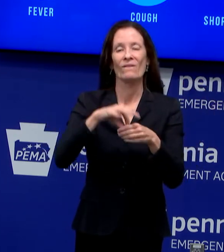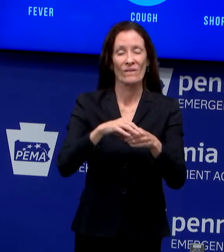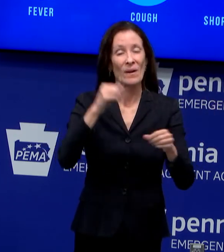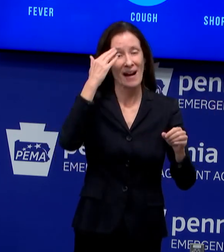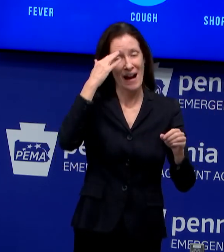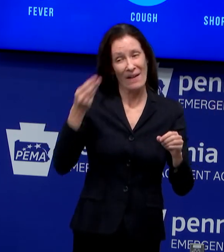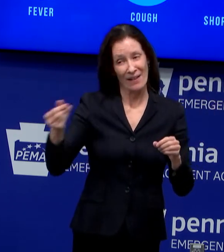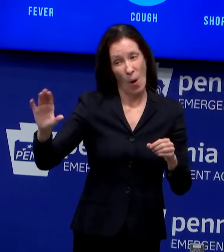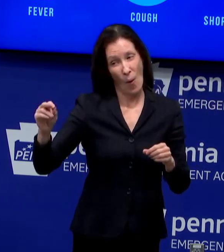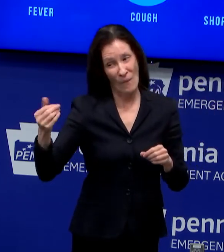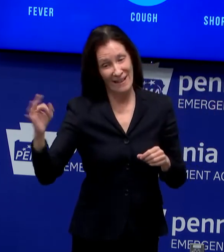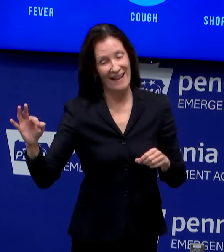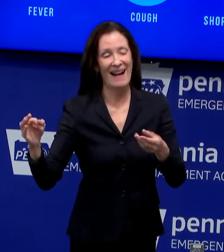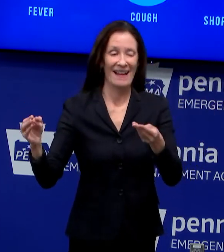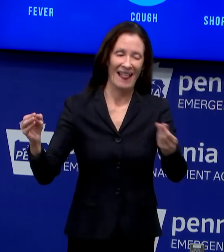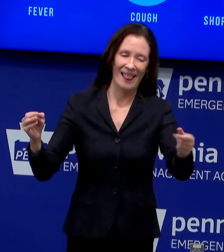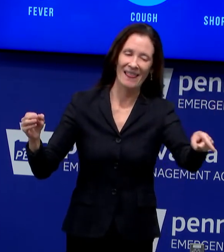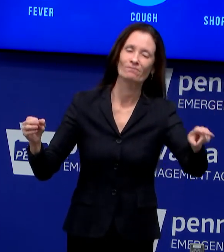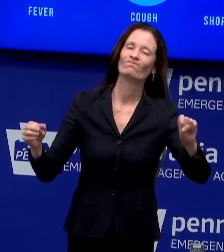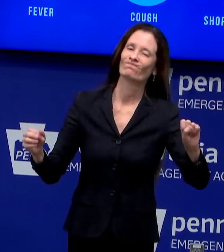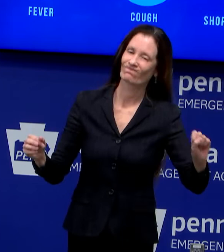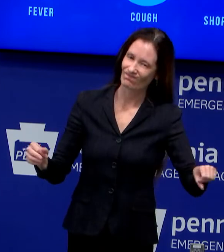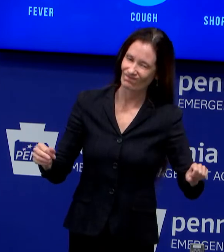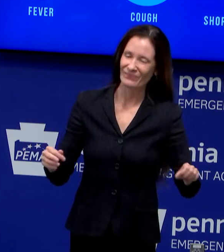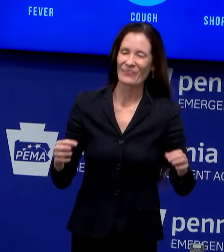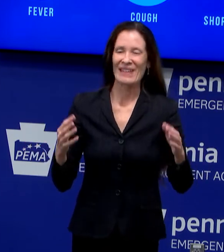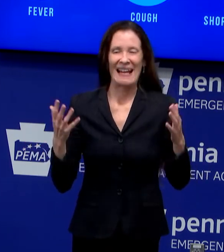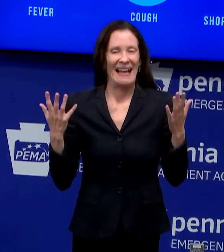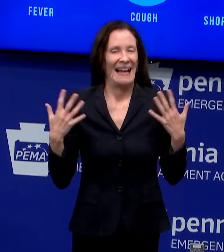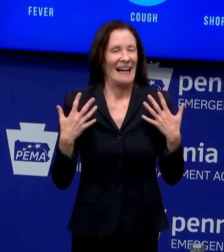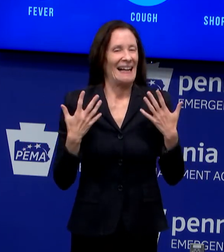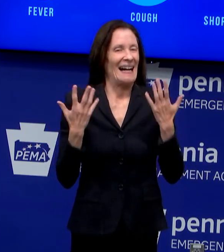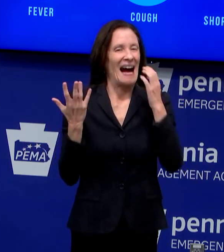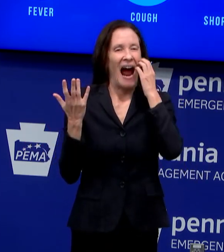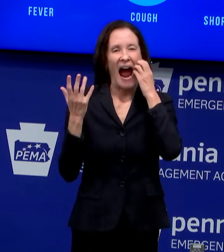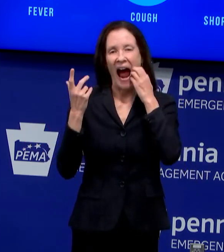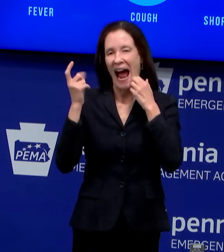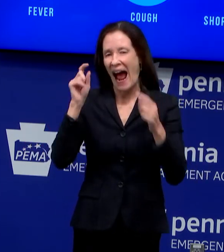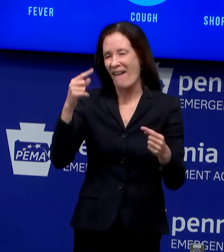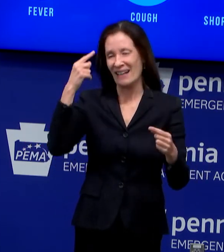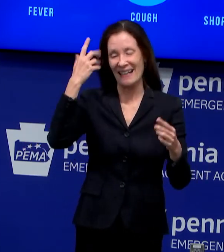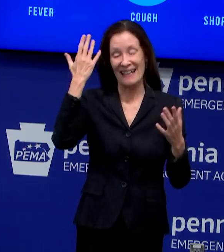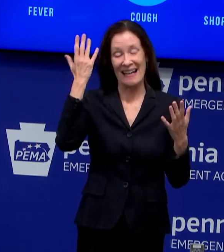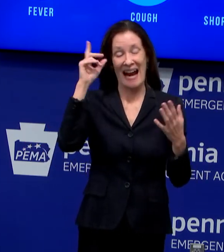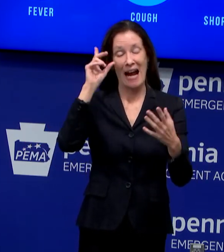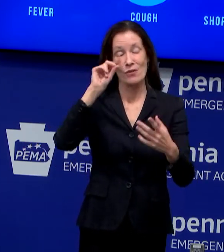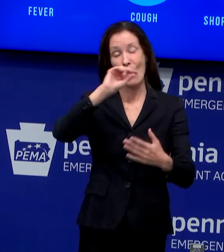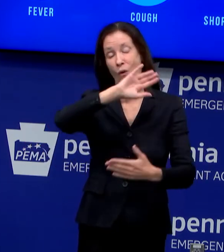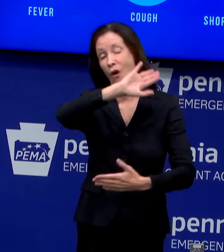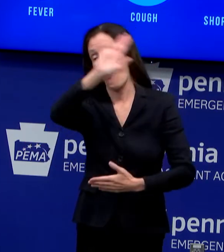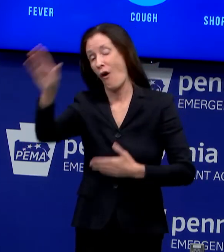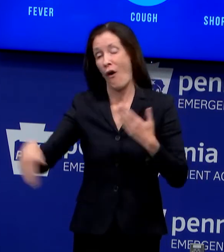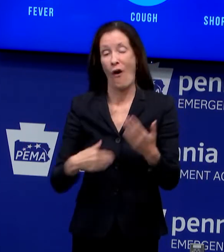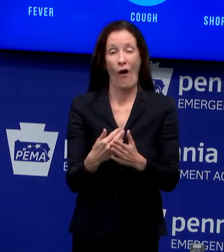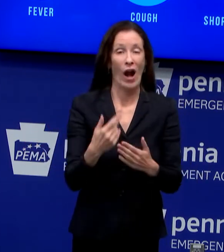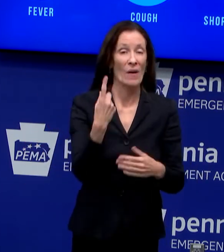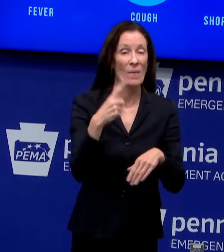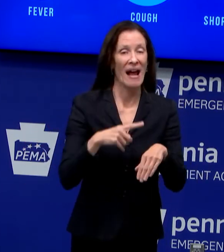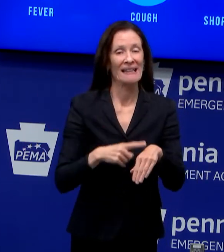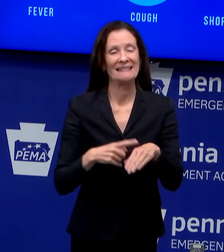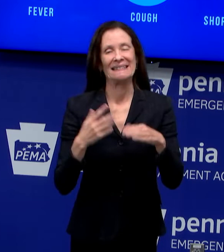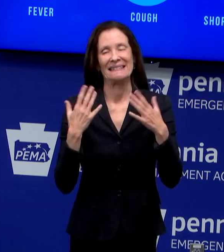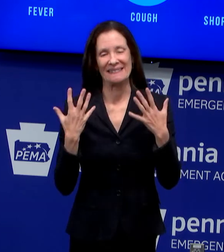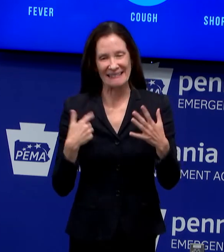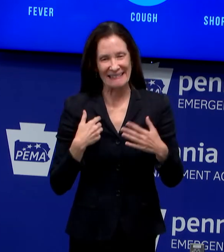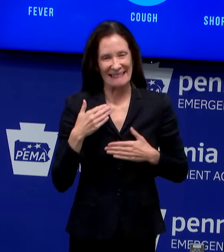that we are going to need to do everything we can to help and recognize that it